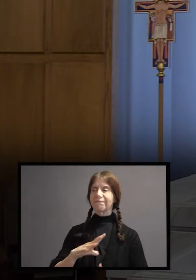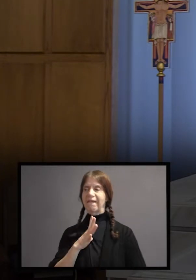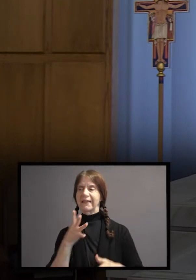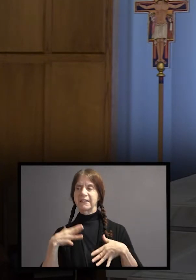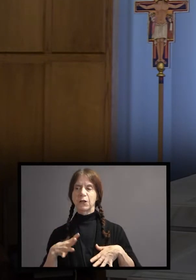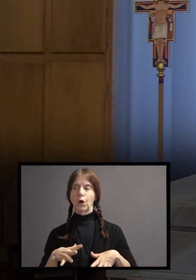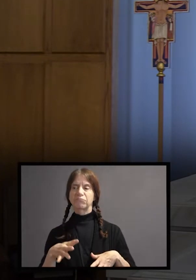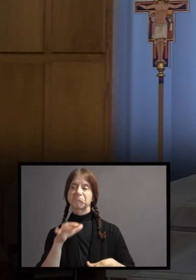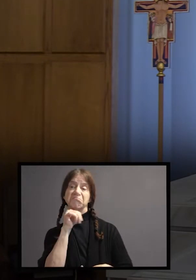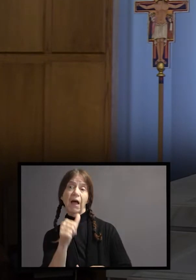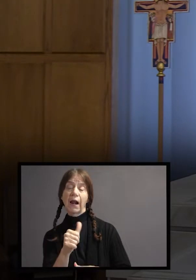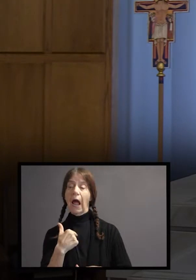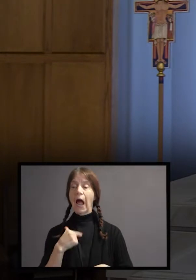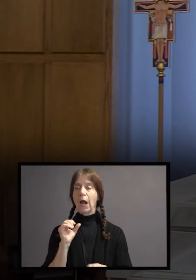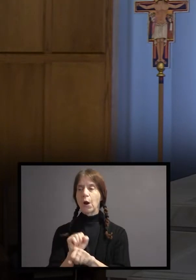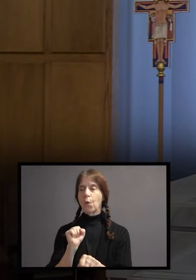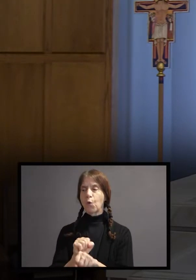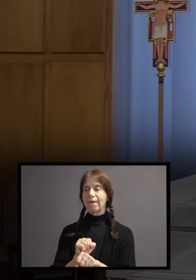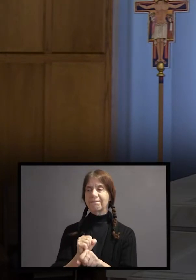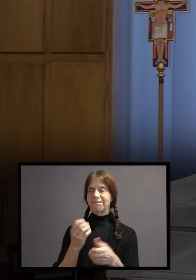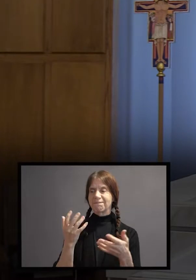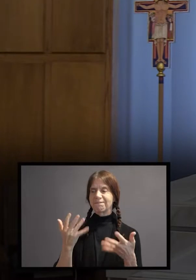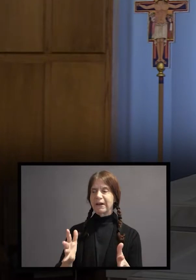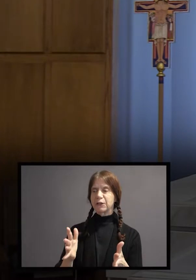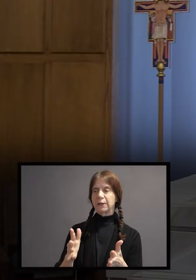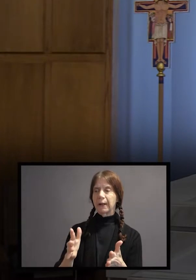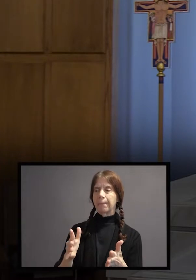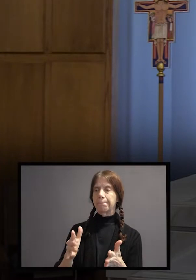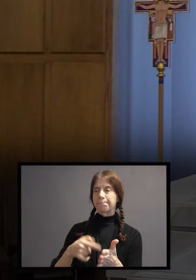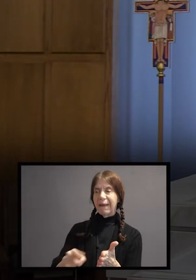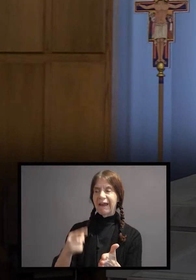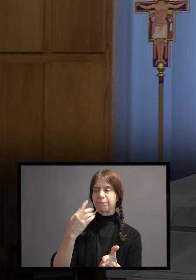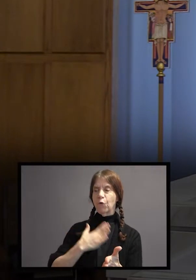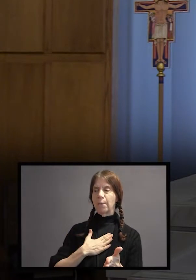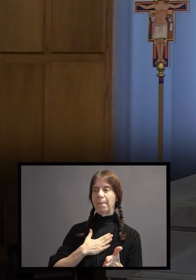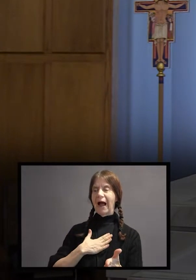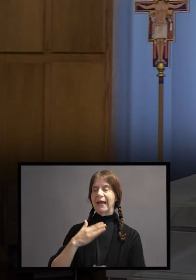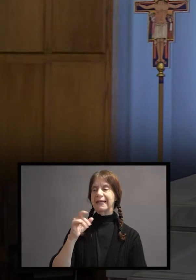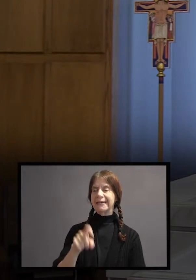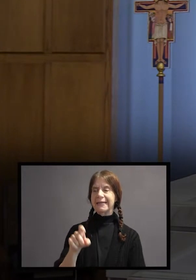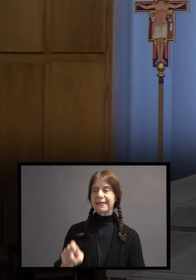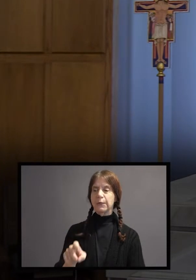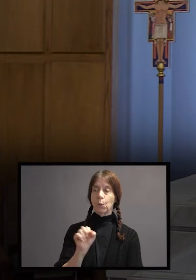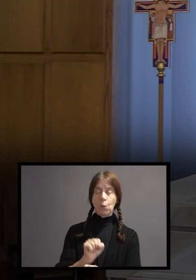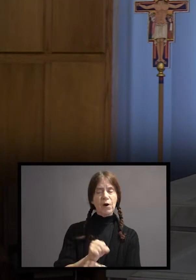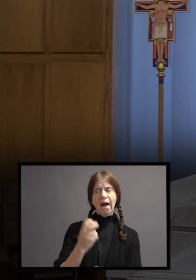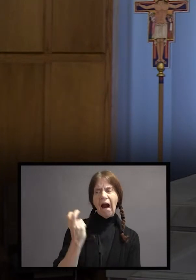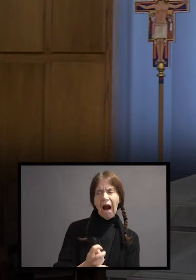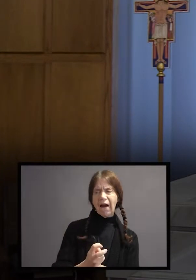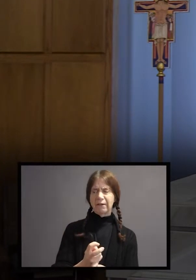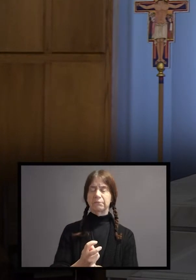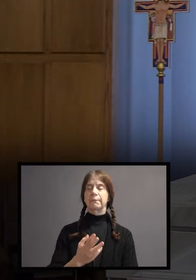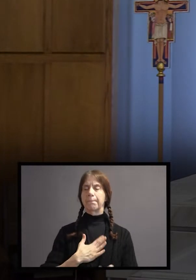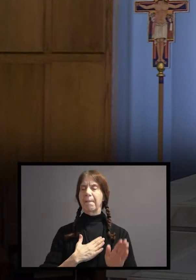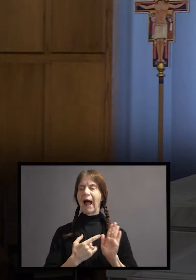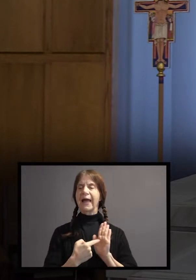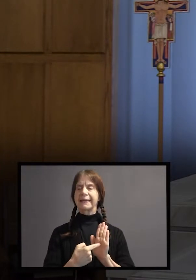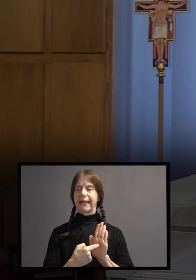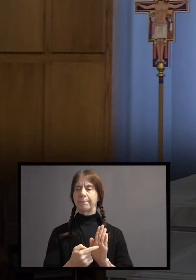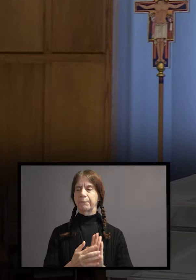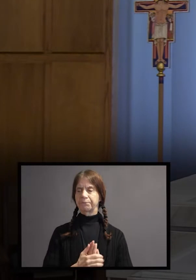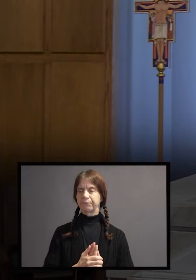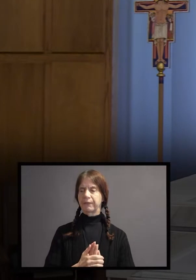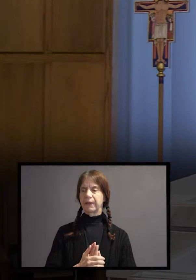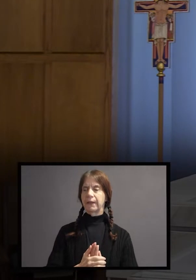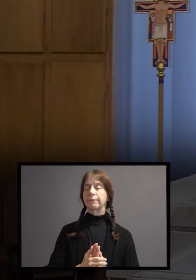You yourselves know that these hands ministered to my necessities and to those who were with me. In